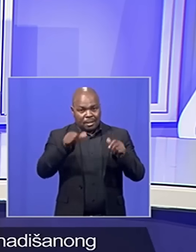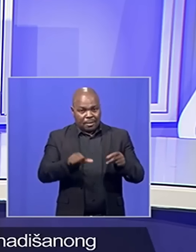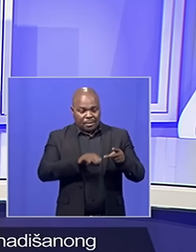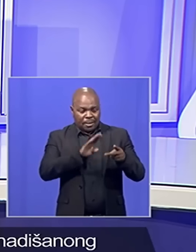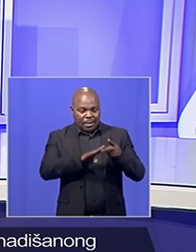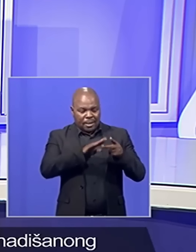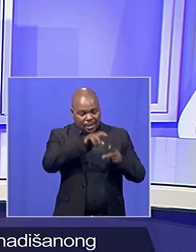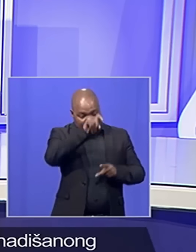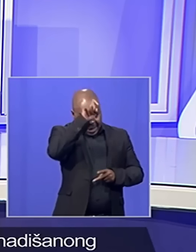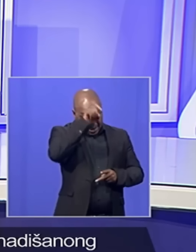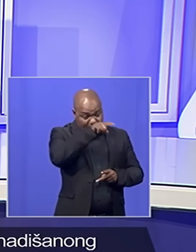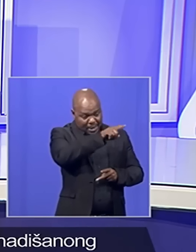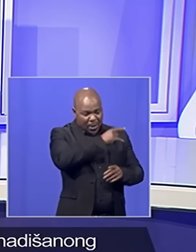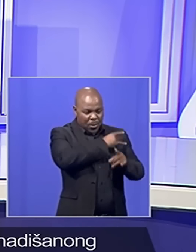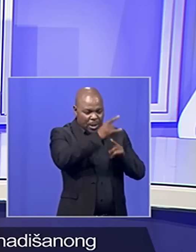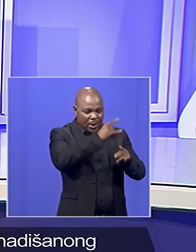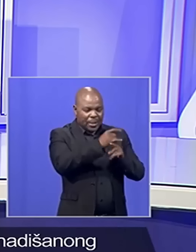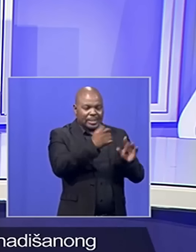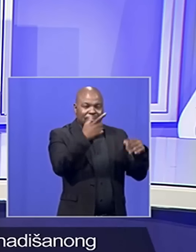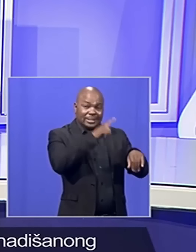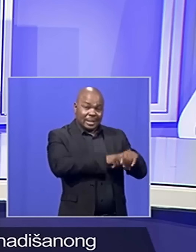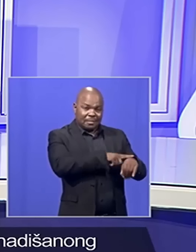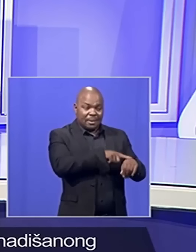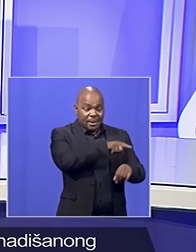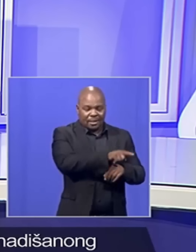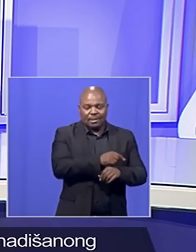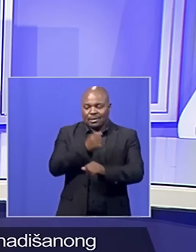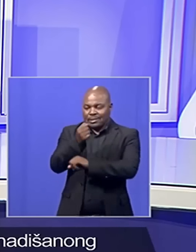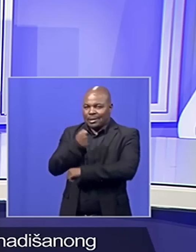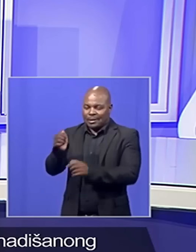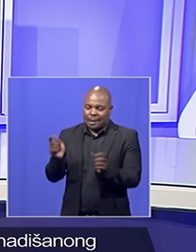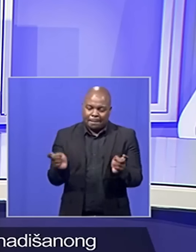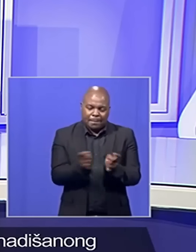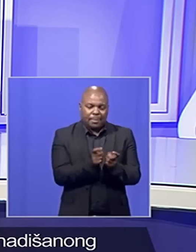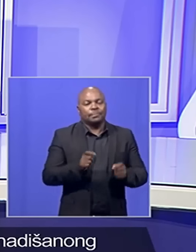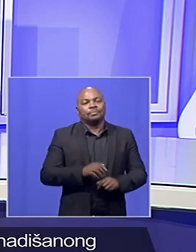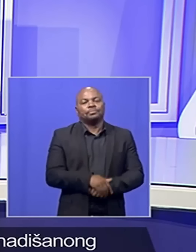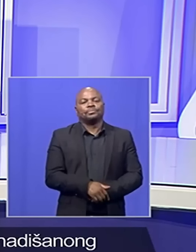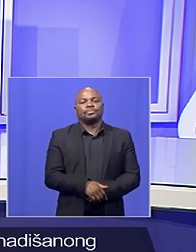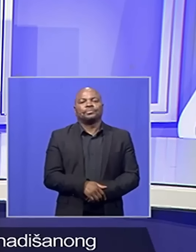tša Afrika maga a šupa e le go Egepeta le Senegal ka Tangier.